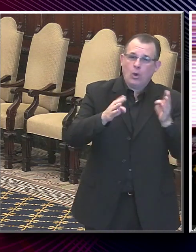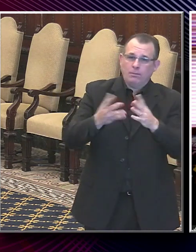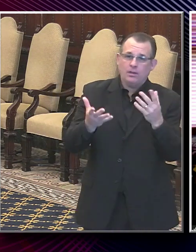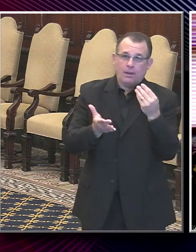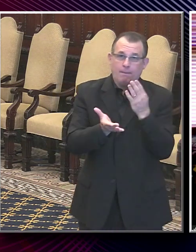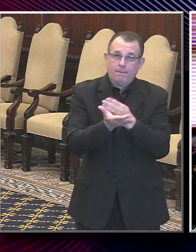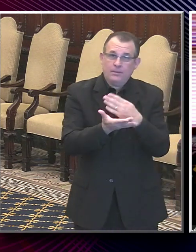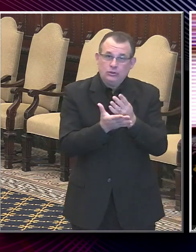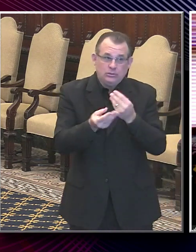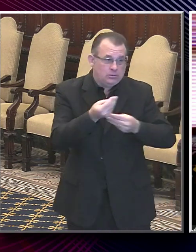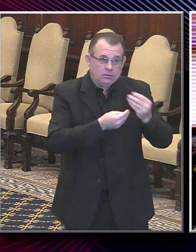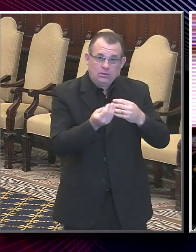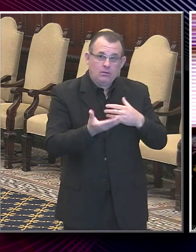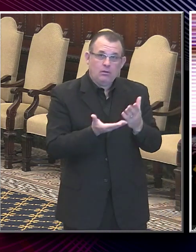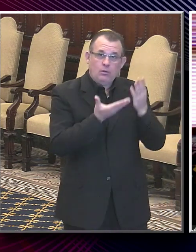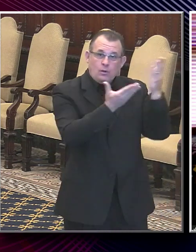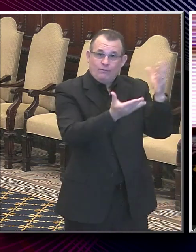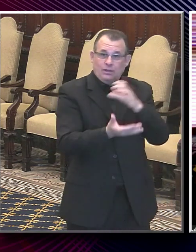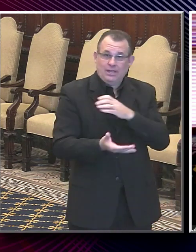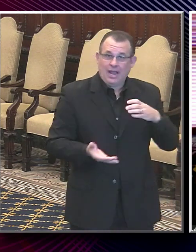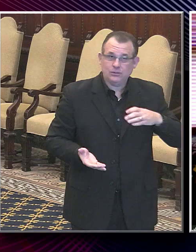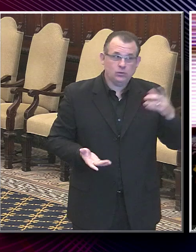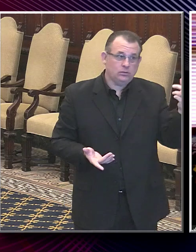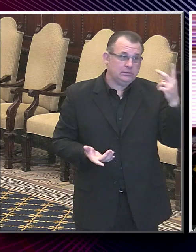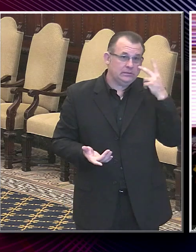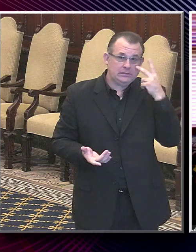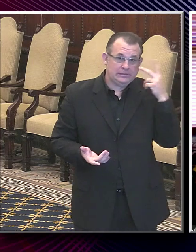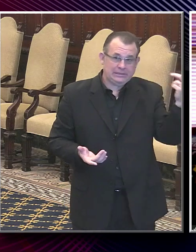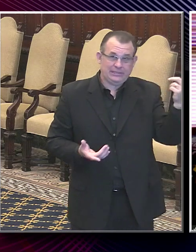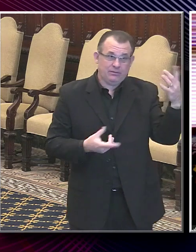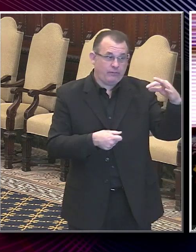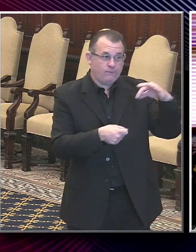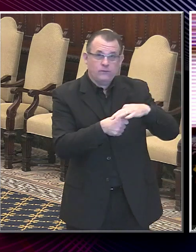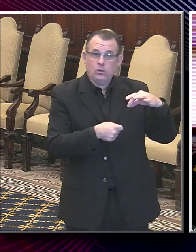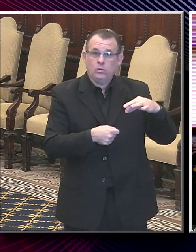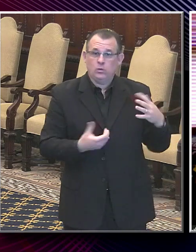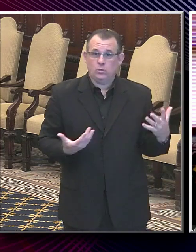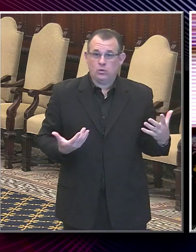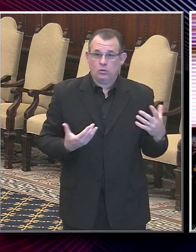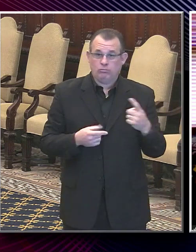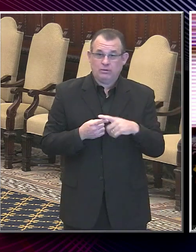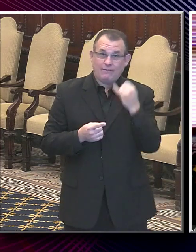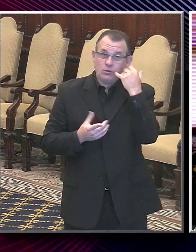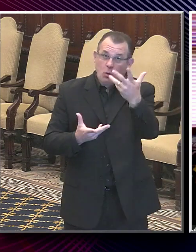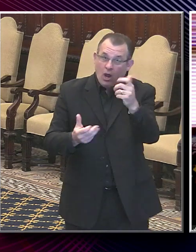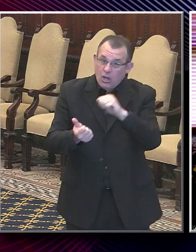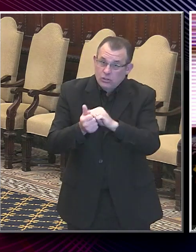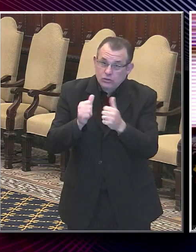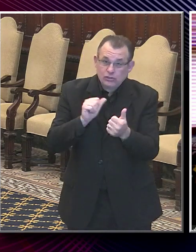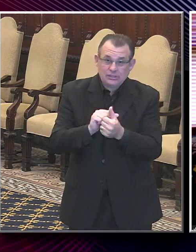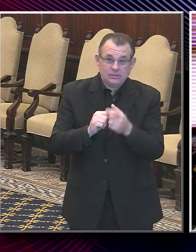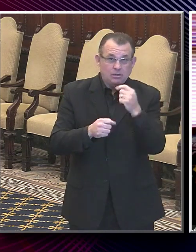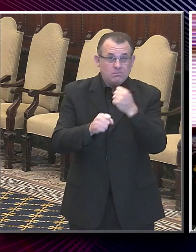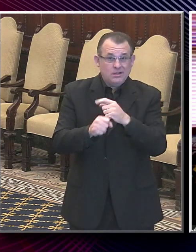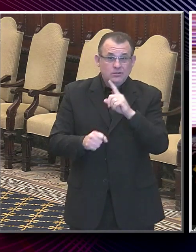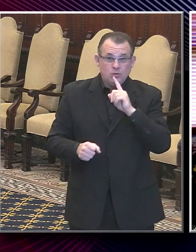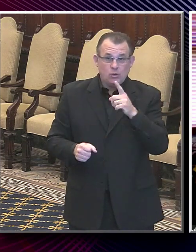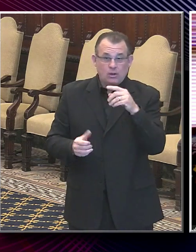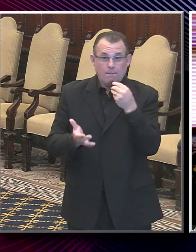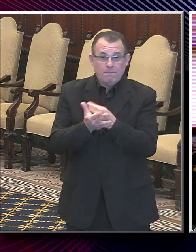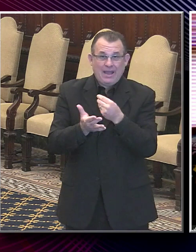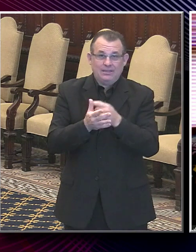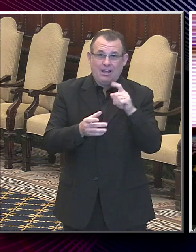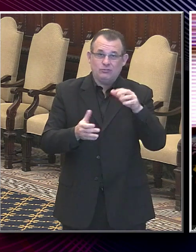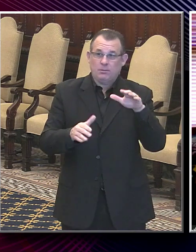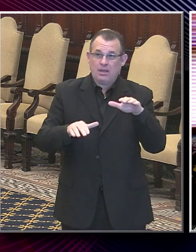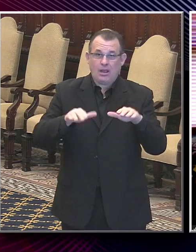Council, it's certainly a work in progress. But anybody who wants something changed has to make sure that the budget balances, that it